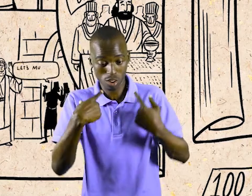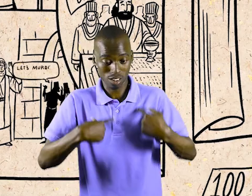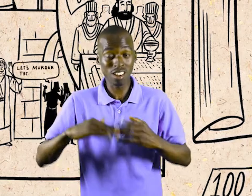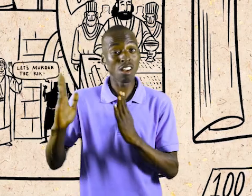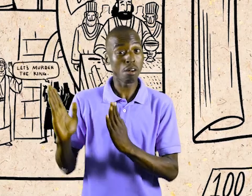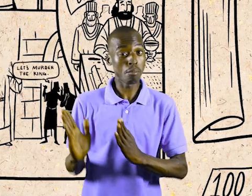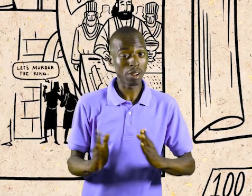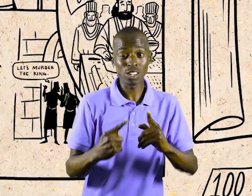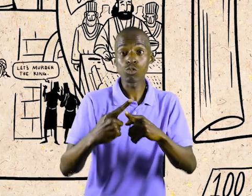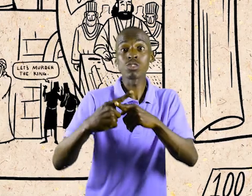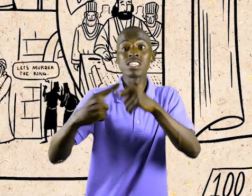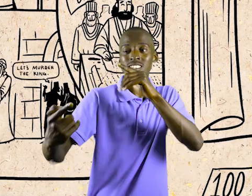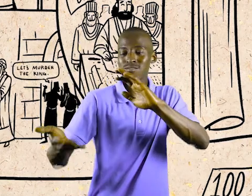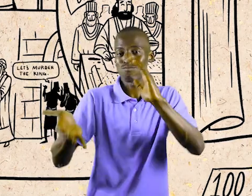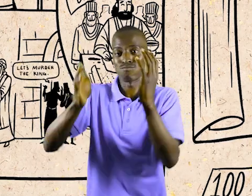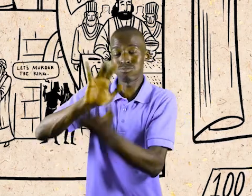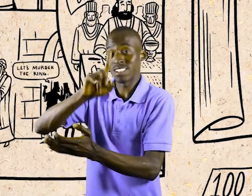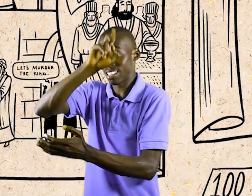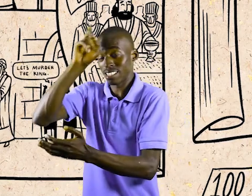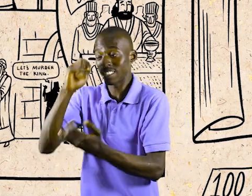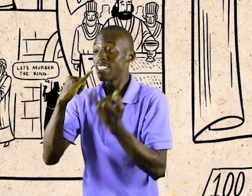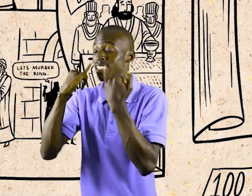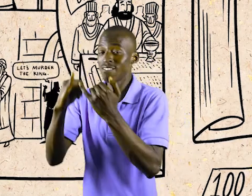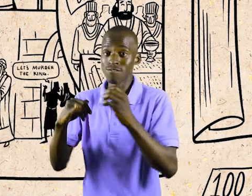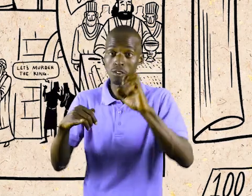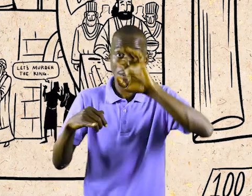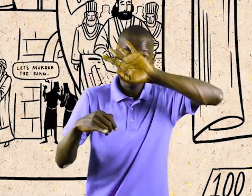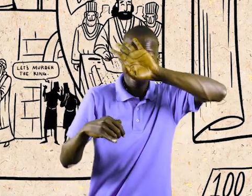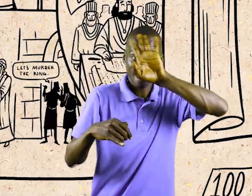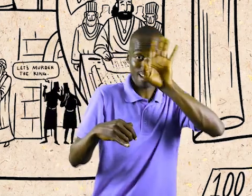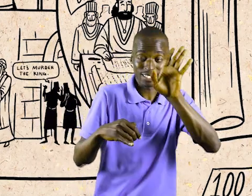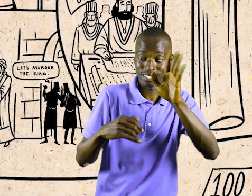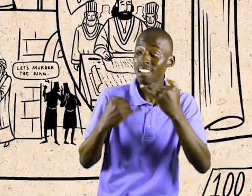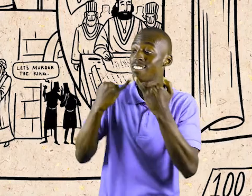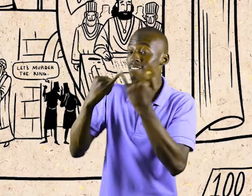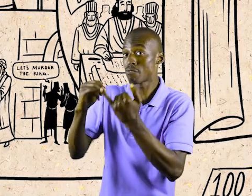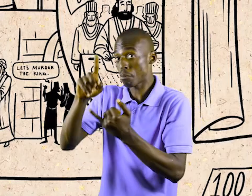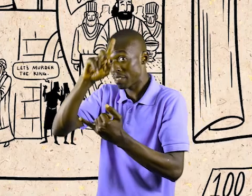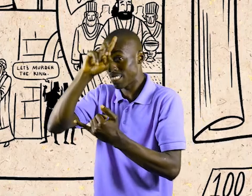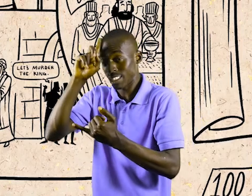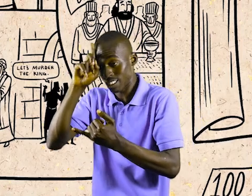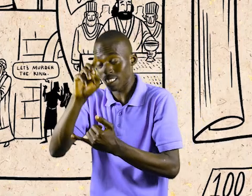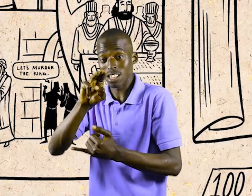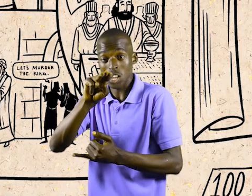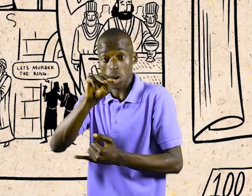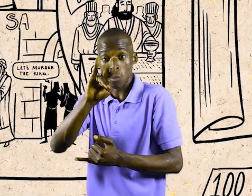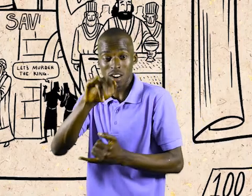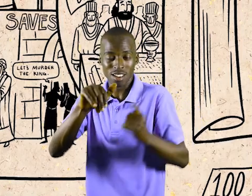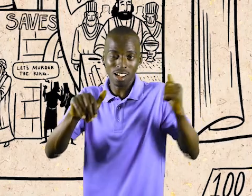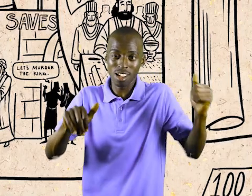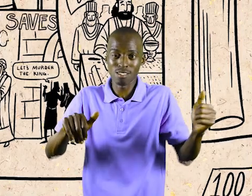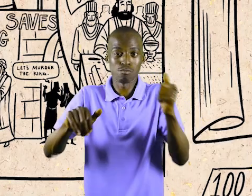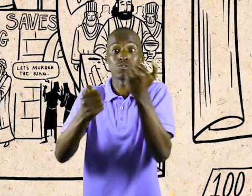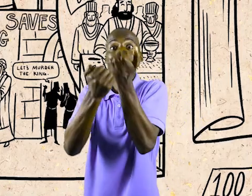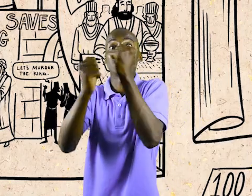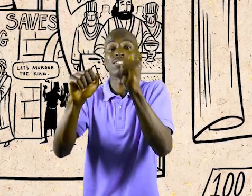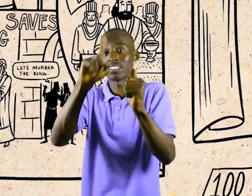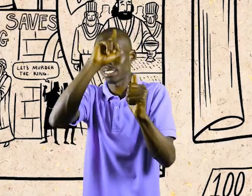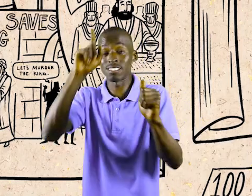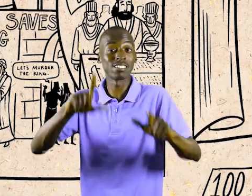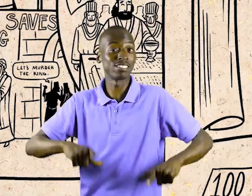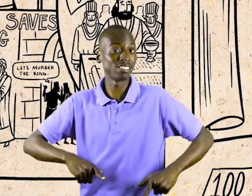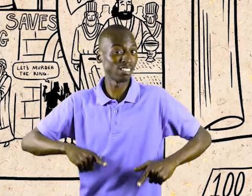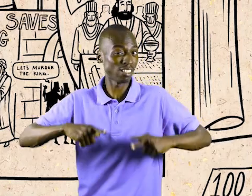to murder the king. And so he informs Esther, who in turn informs the king, and Mordecai gets credit for saving the king's